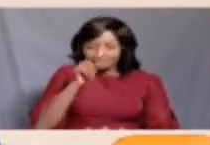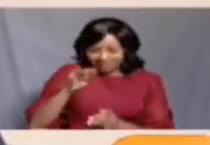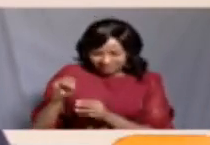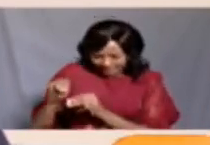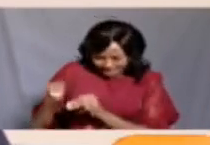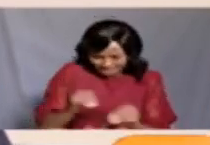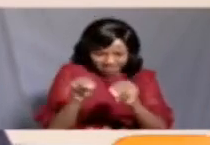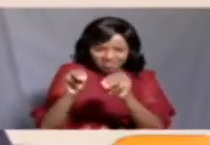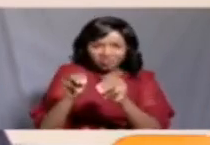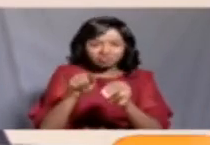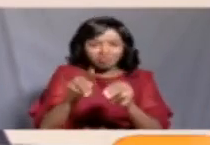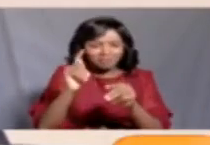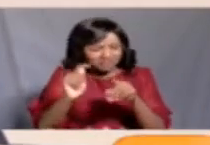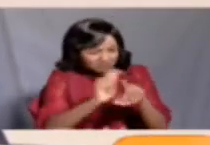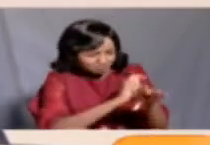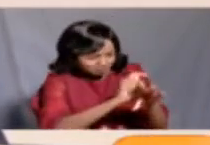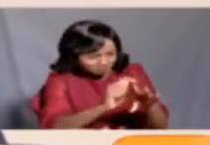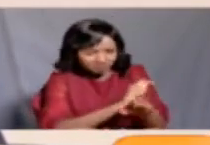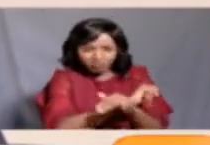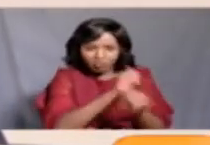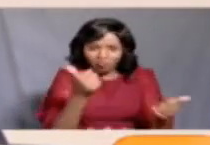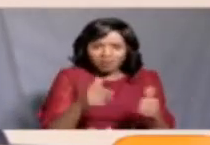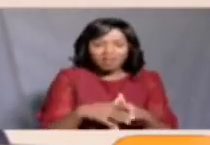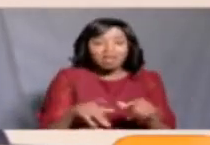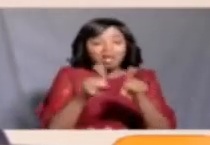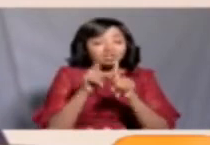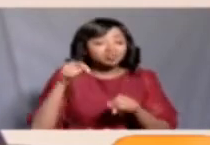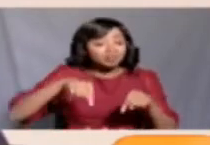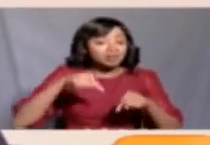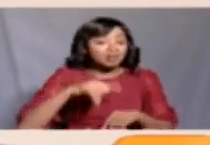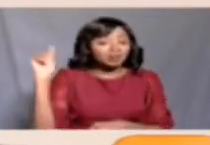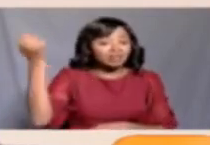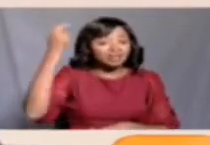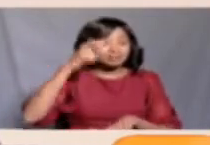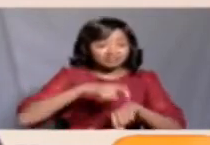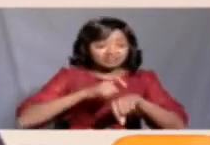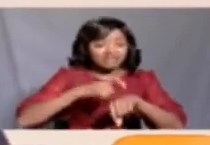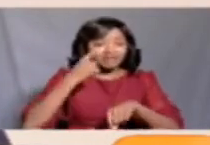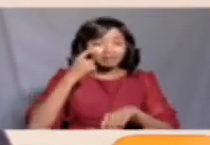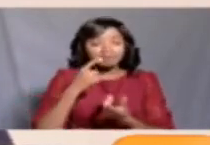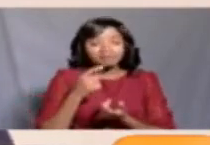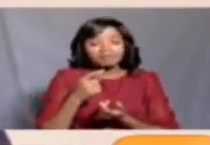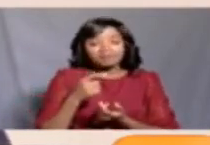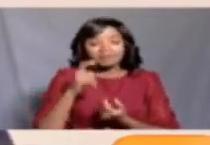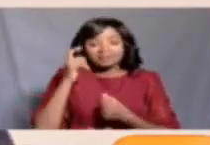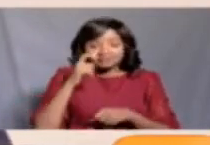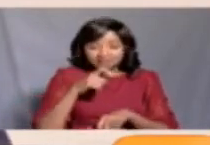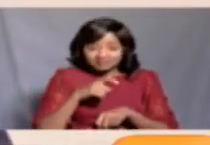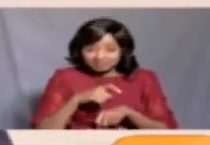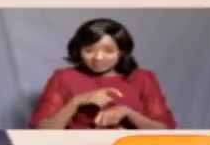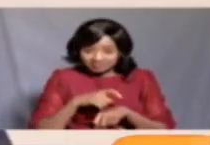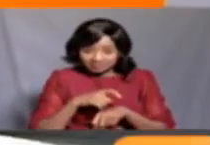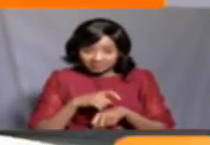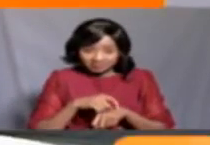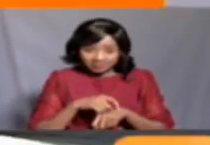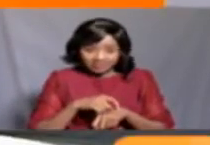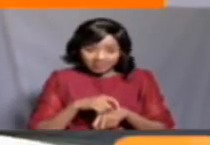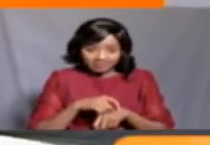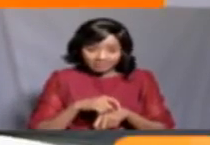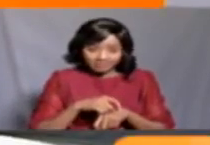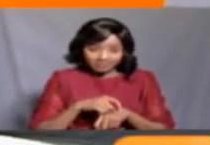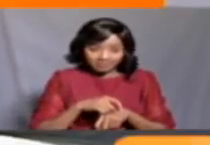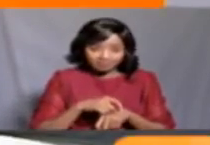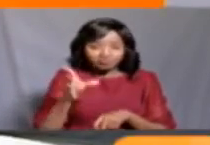trained in all the academic institutions. I think it's time for Kenyans to imagine that even as we're doing more STEM